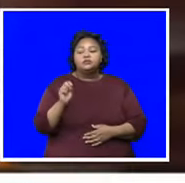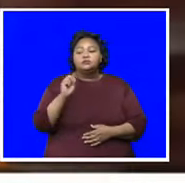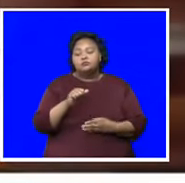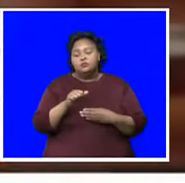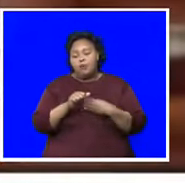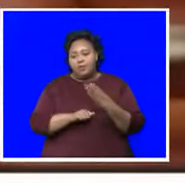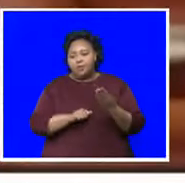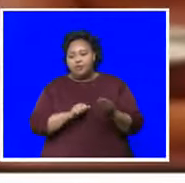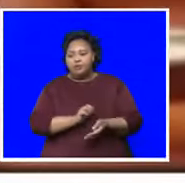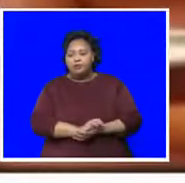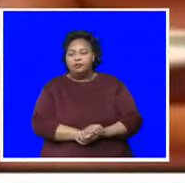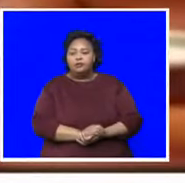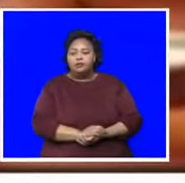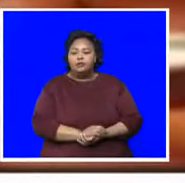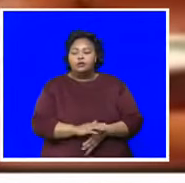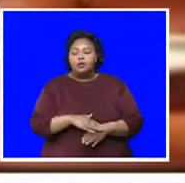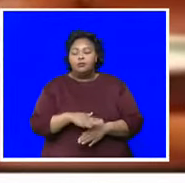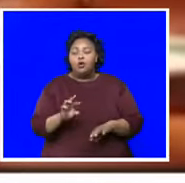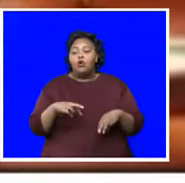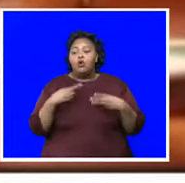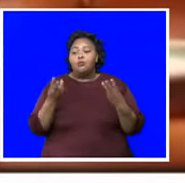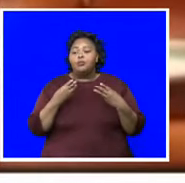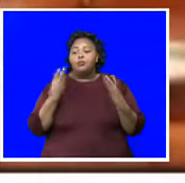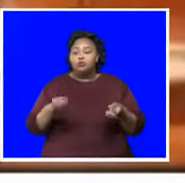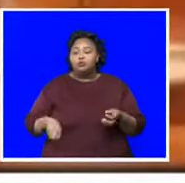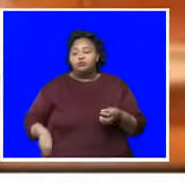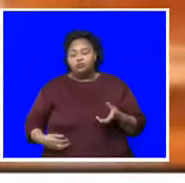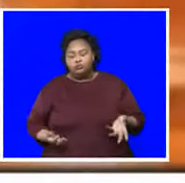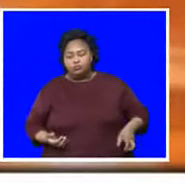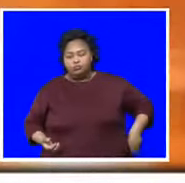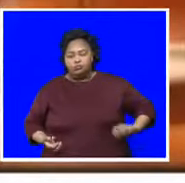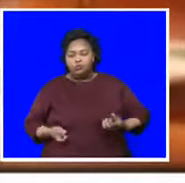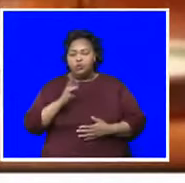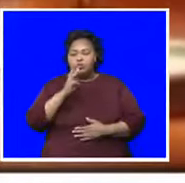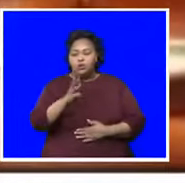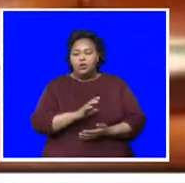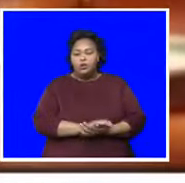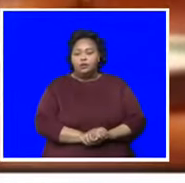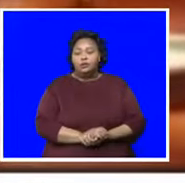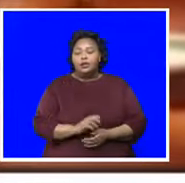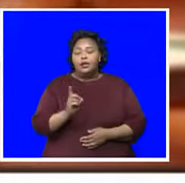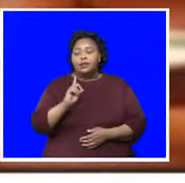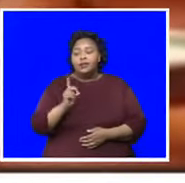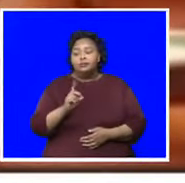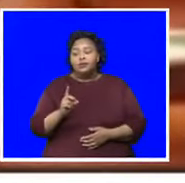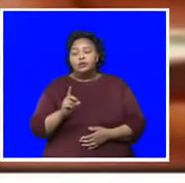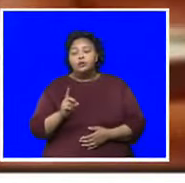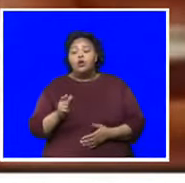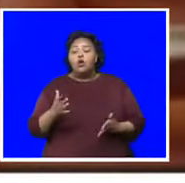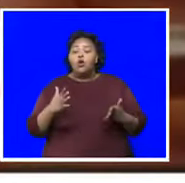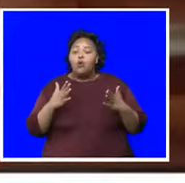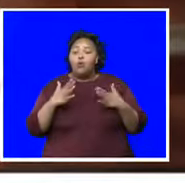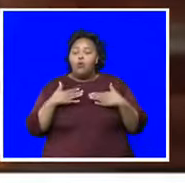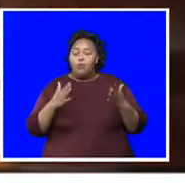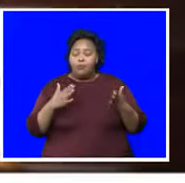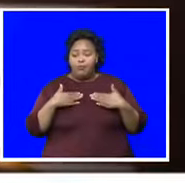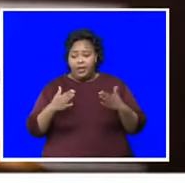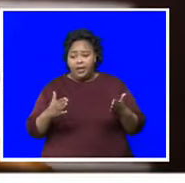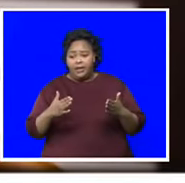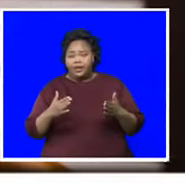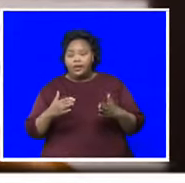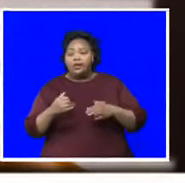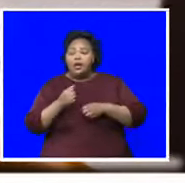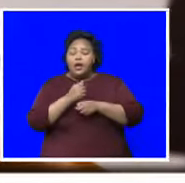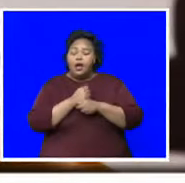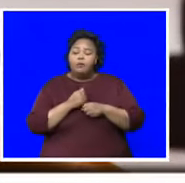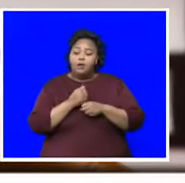more witnesses will testify. Dlamini has pleaded not guilty to murder, but guilty to culpable homicide.